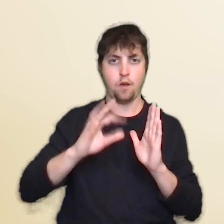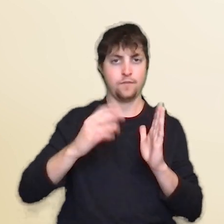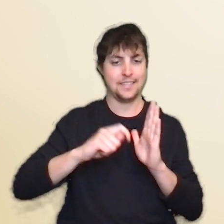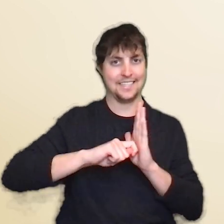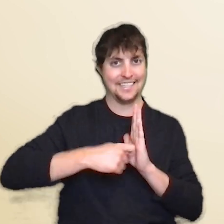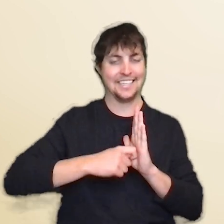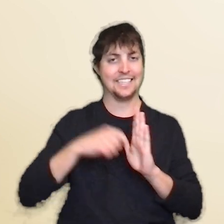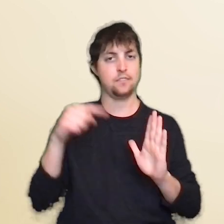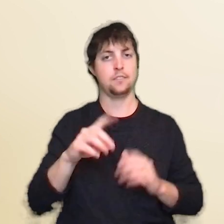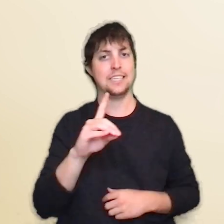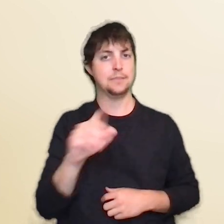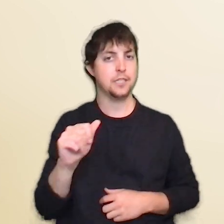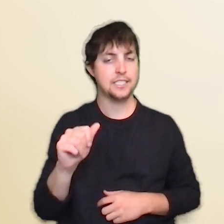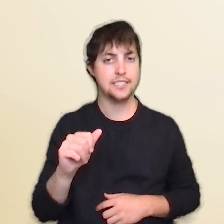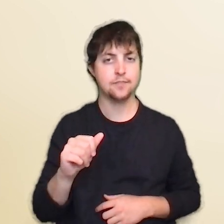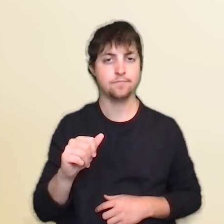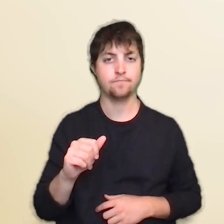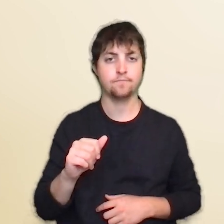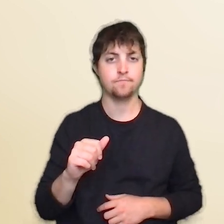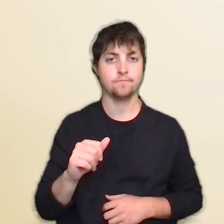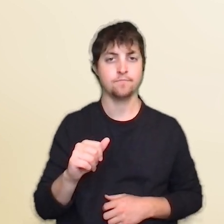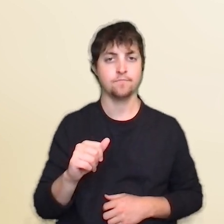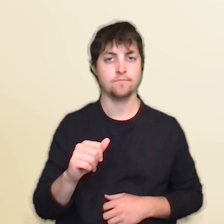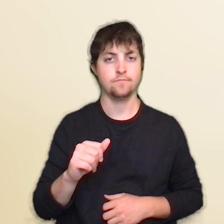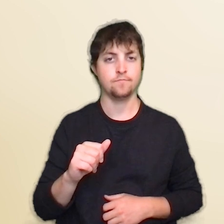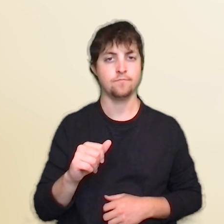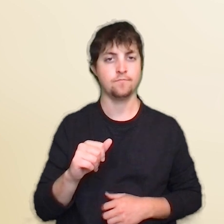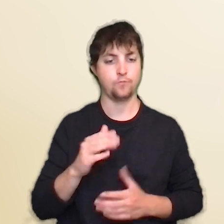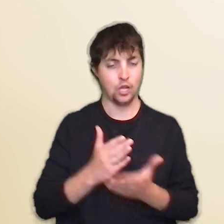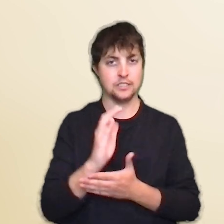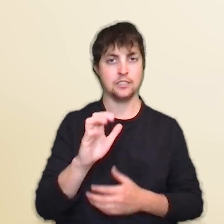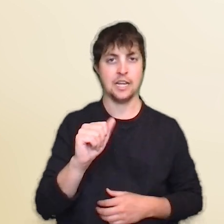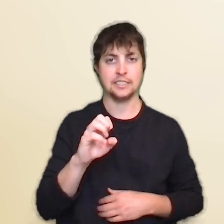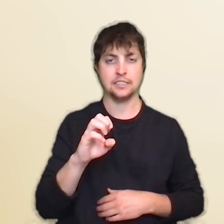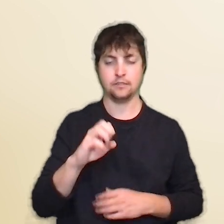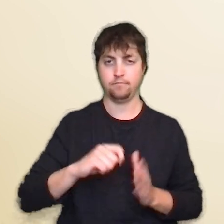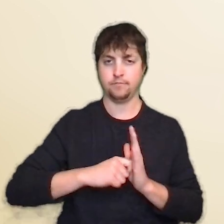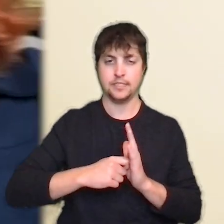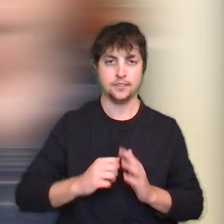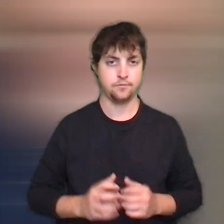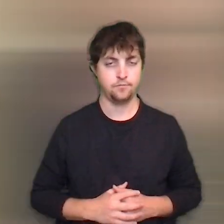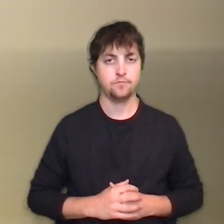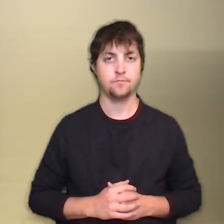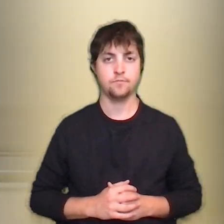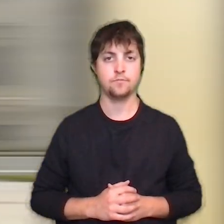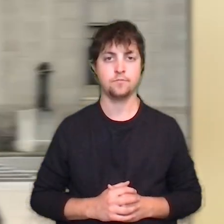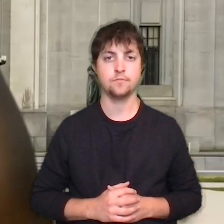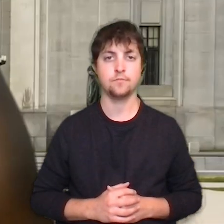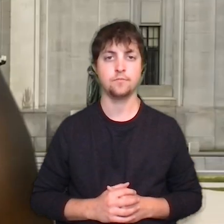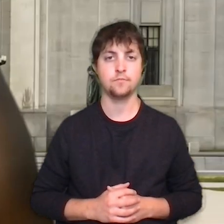it really was one of the first key disability rights cases.